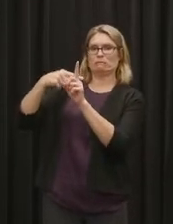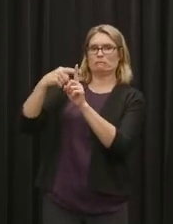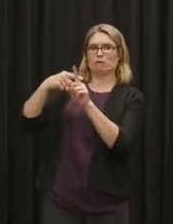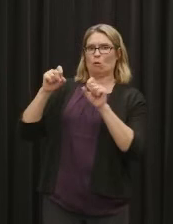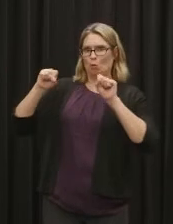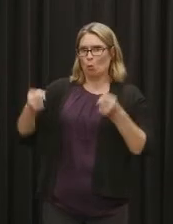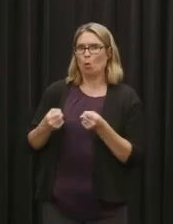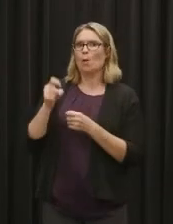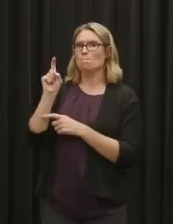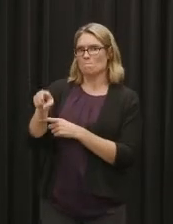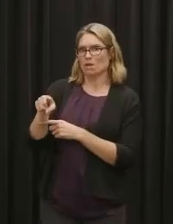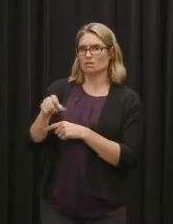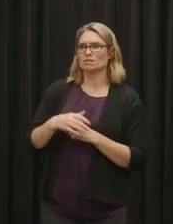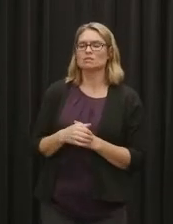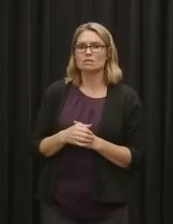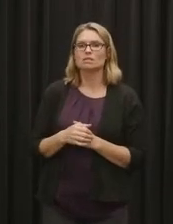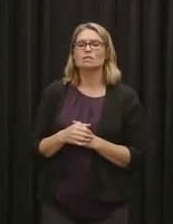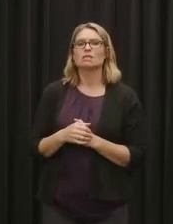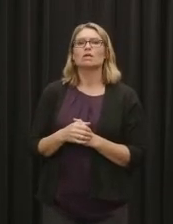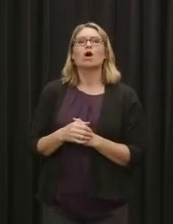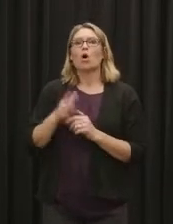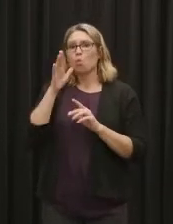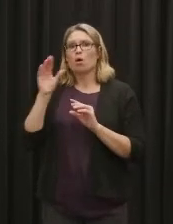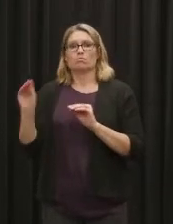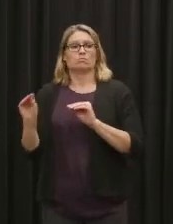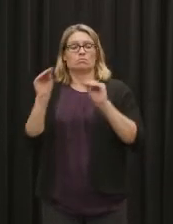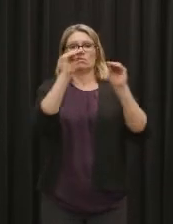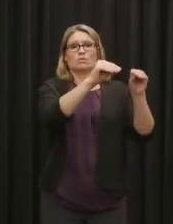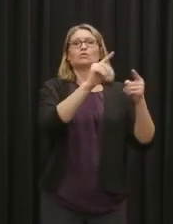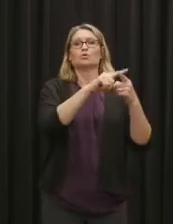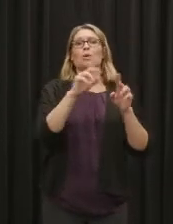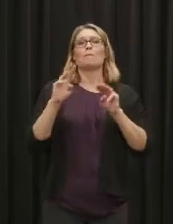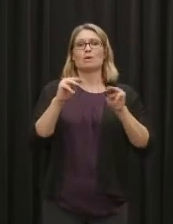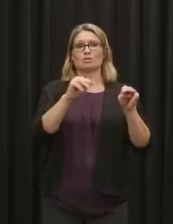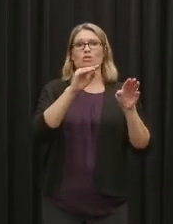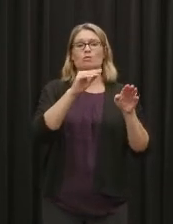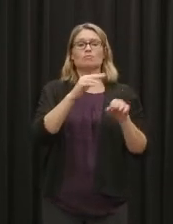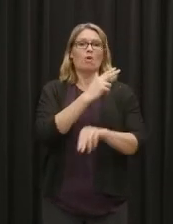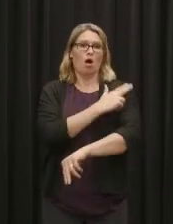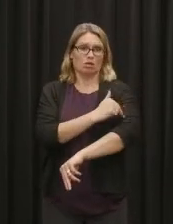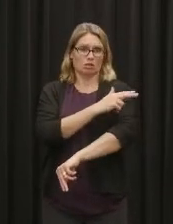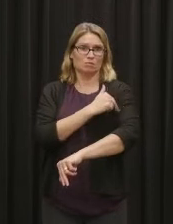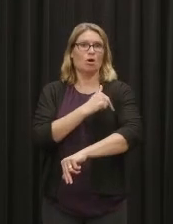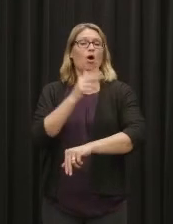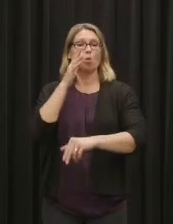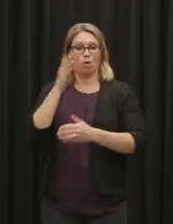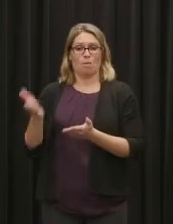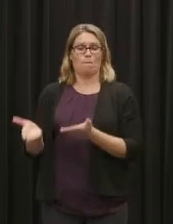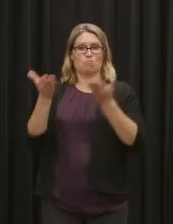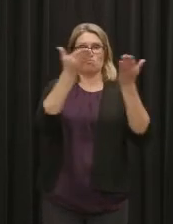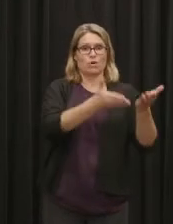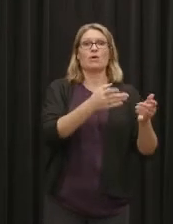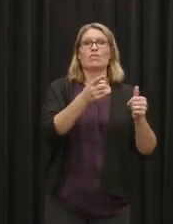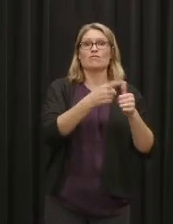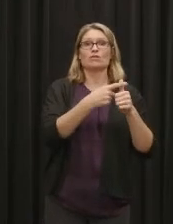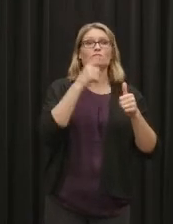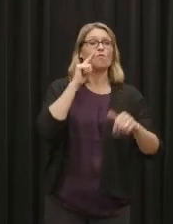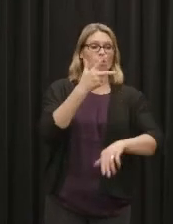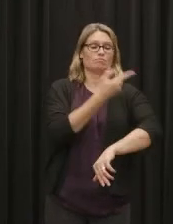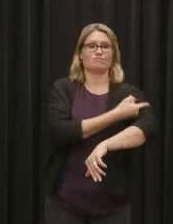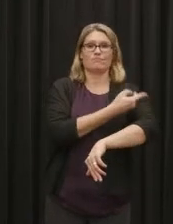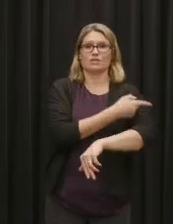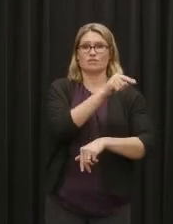storage, it will go to the Miramichi Hospital as the first tranche of this distribution.